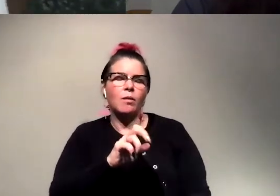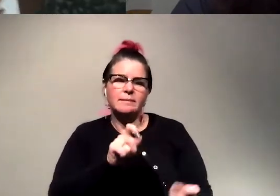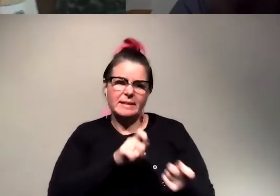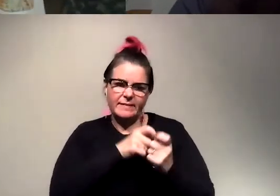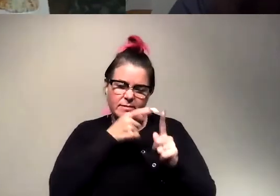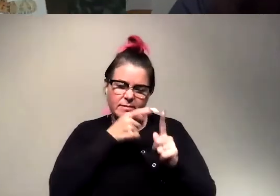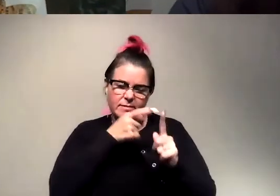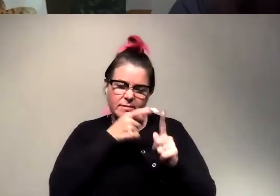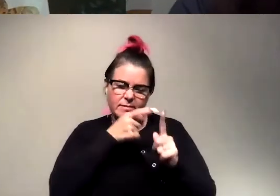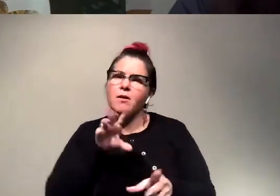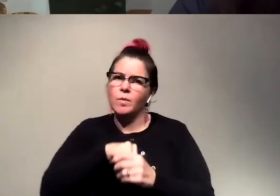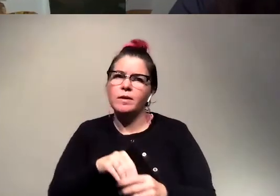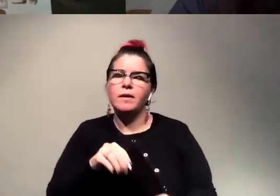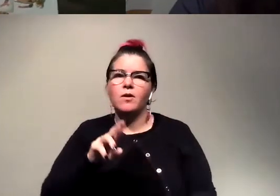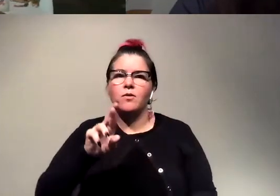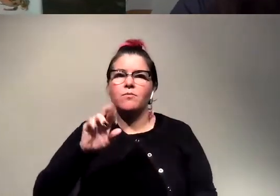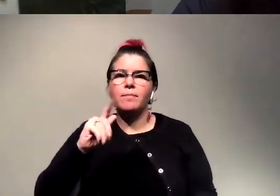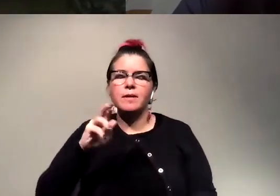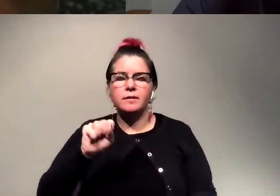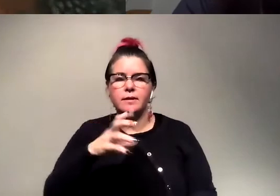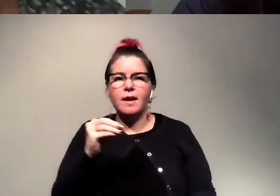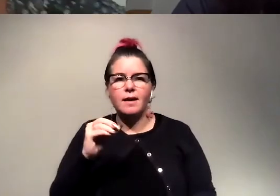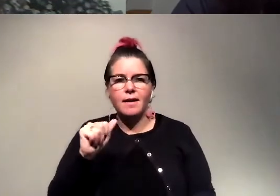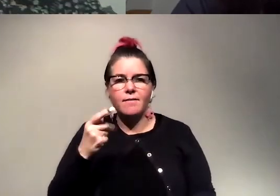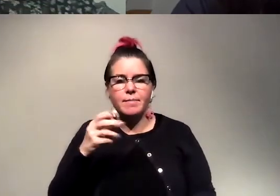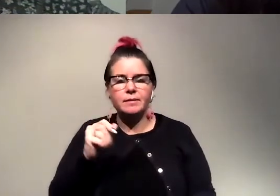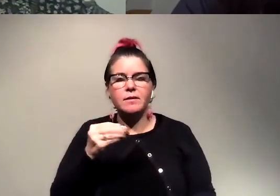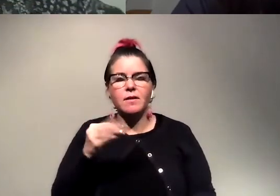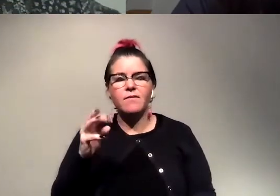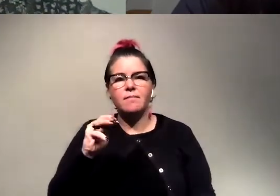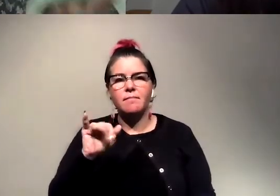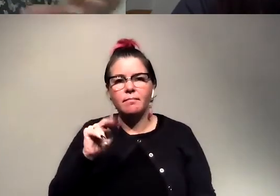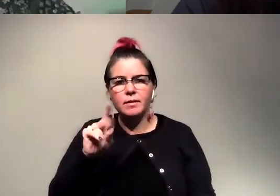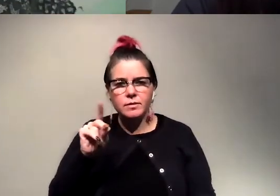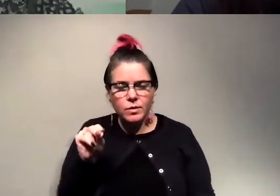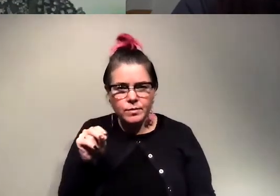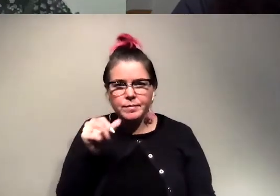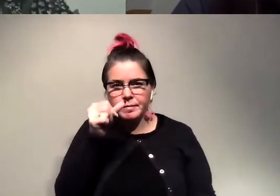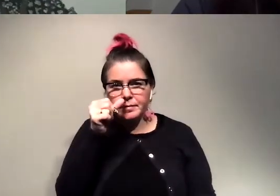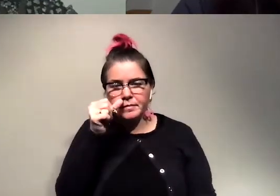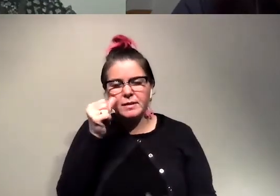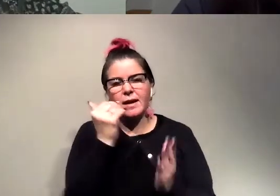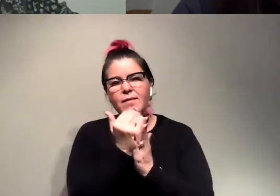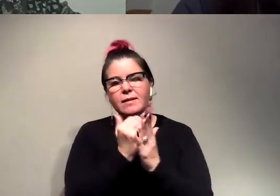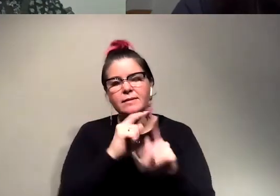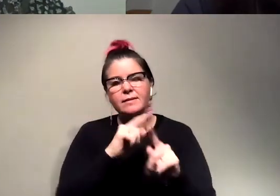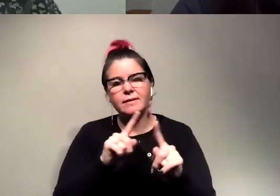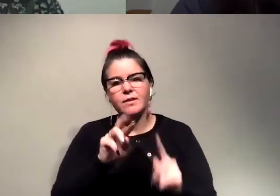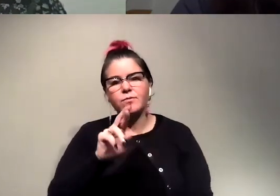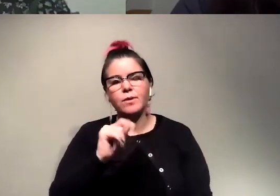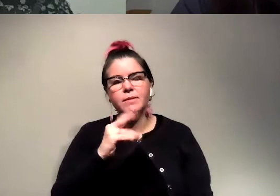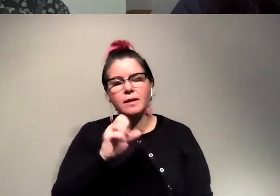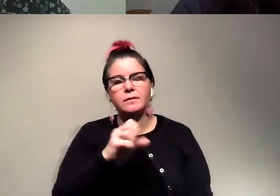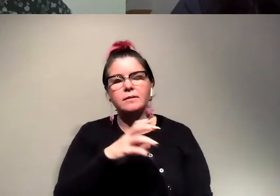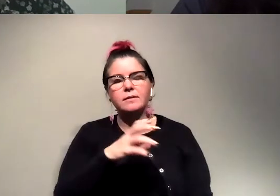the Reptiles and Amphibians of Mindo. So this is like a list of the reptiles and amphibians you can find in